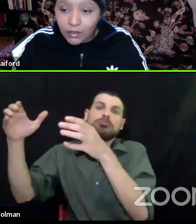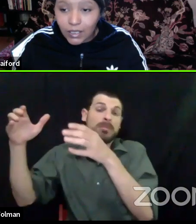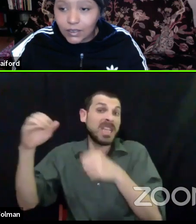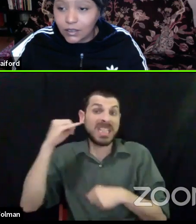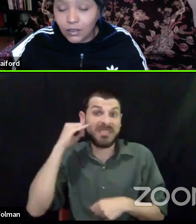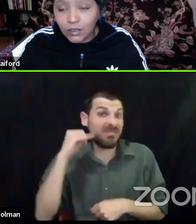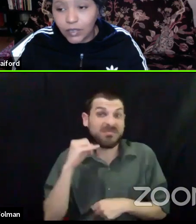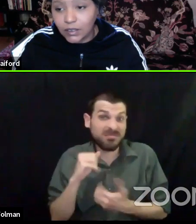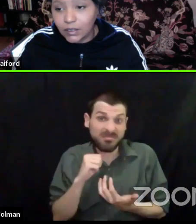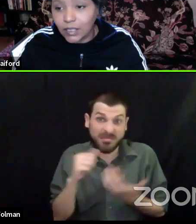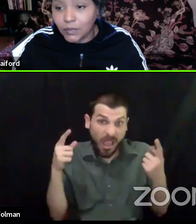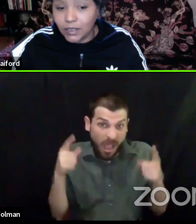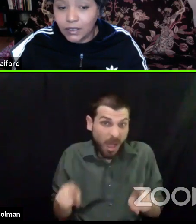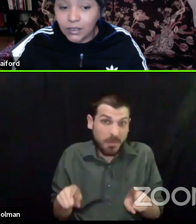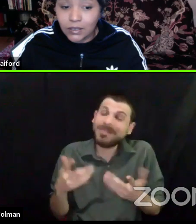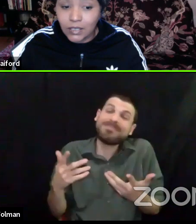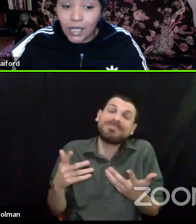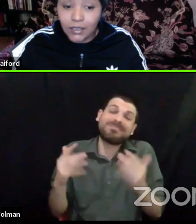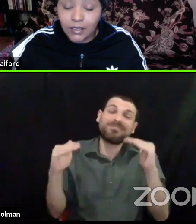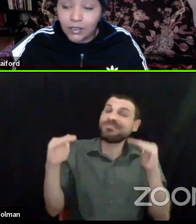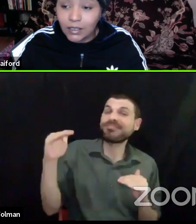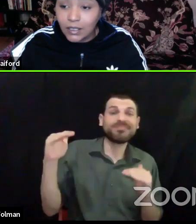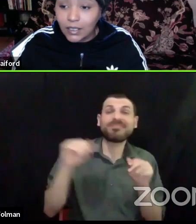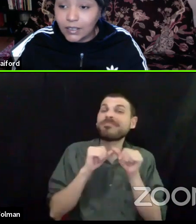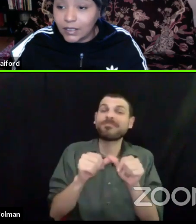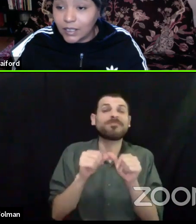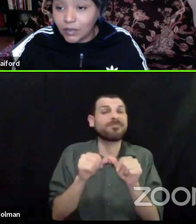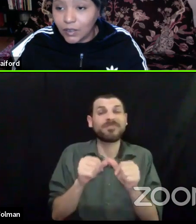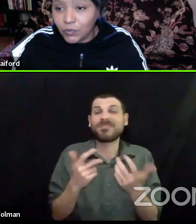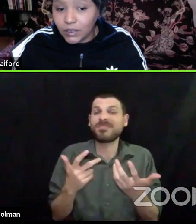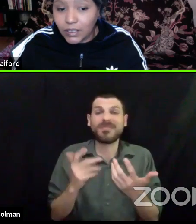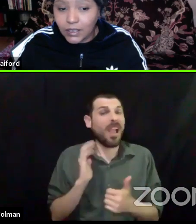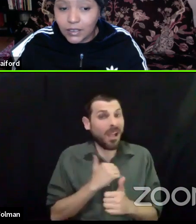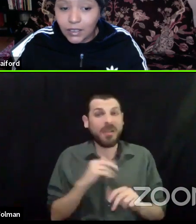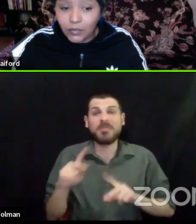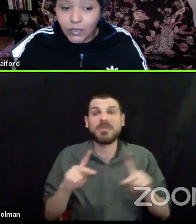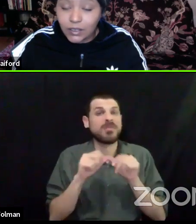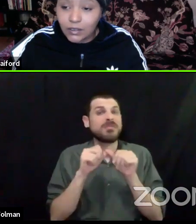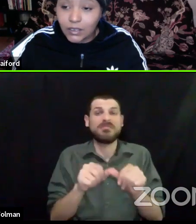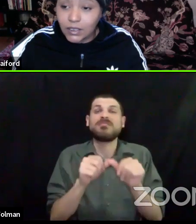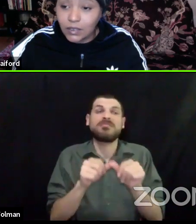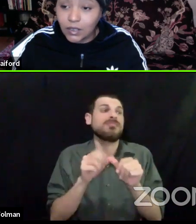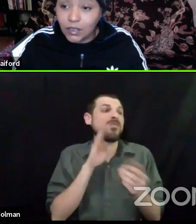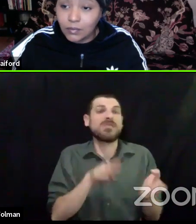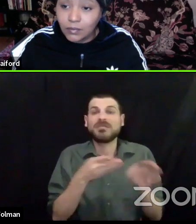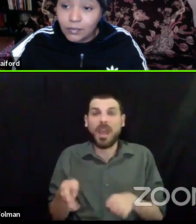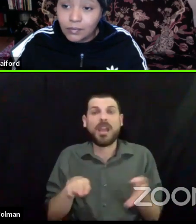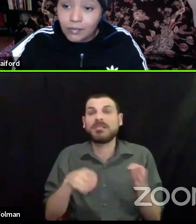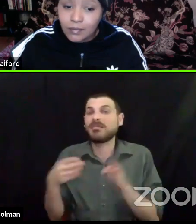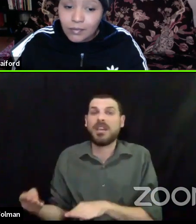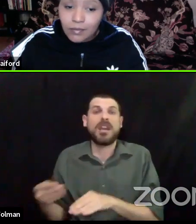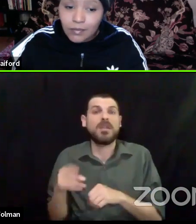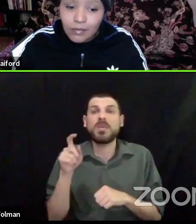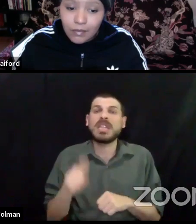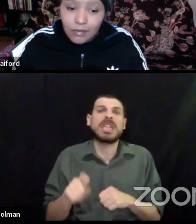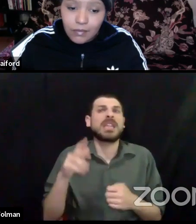know that. It's on the record. You got brothers dying, and it takes 74 days and a video to show up. Come